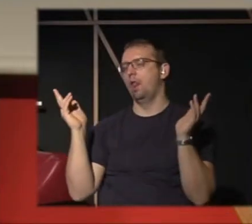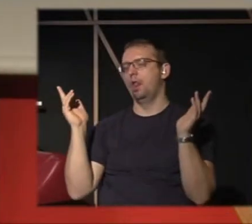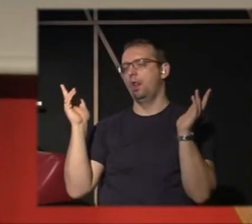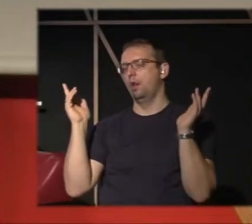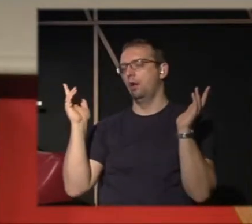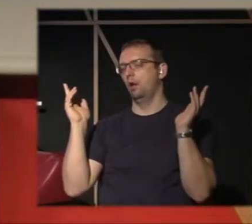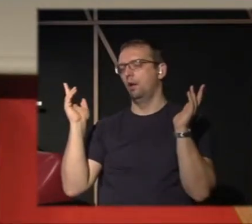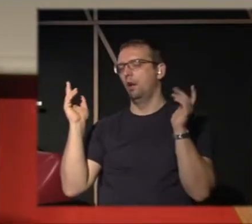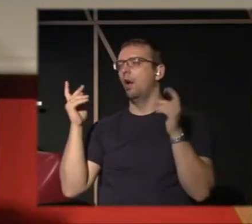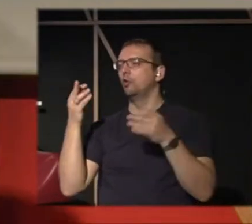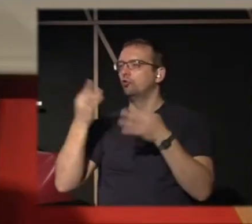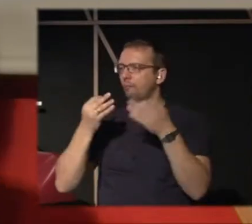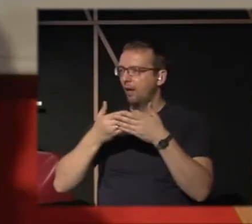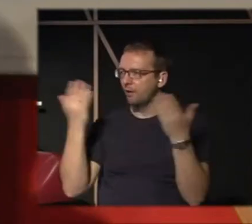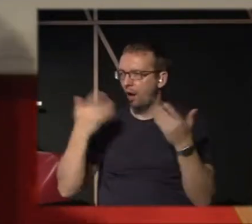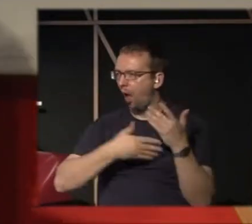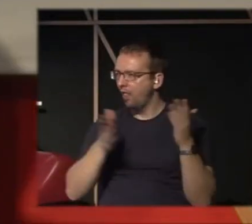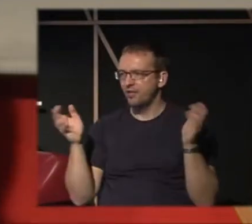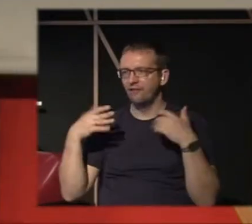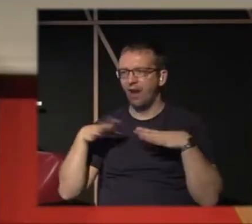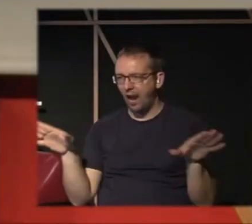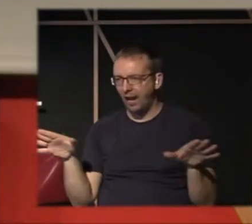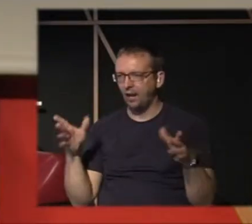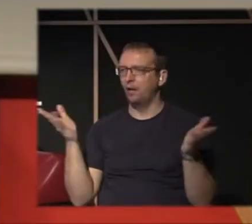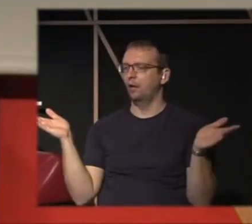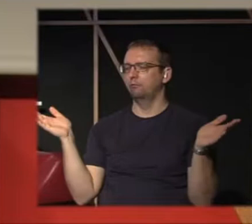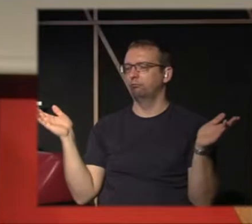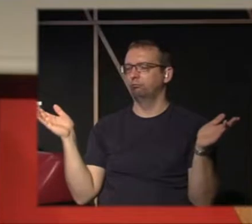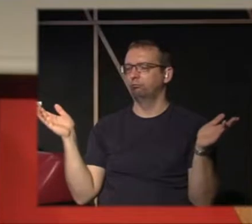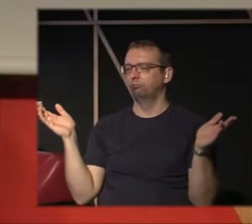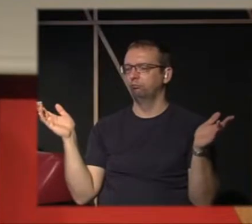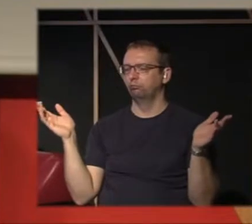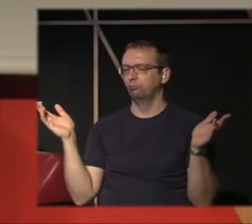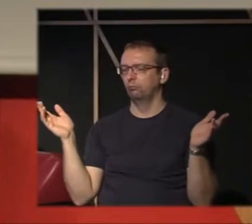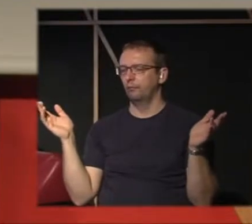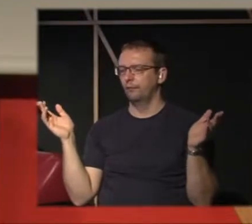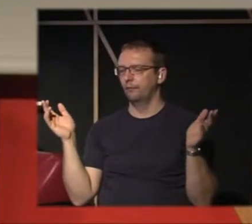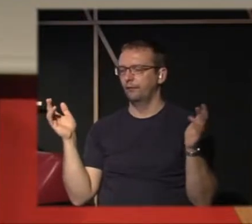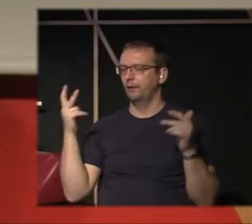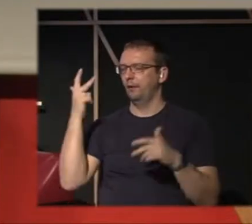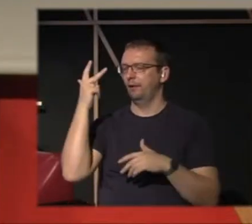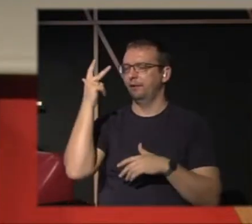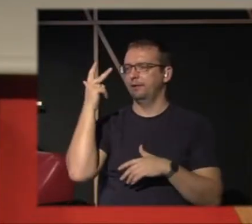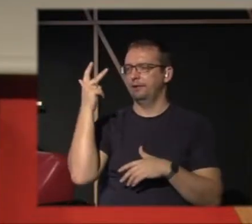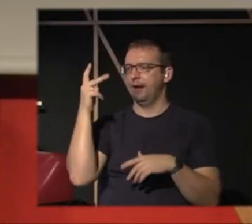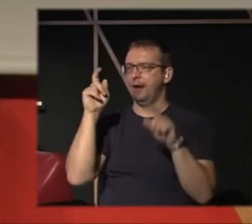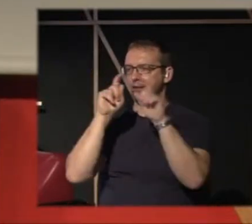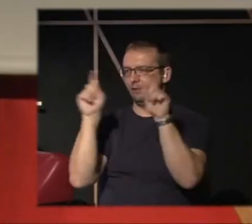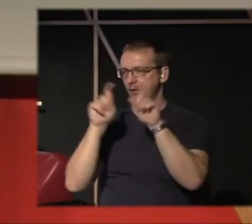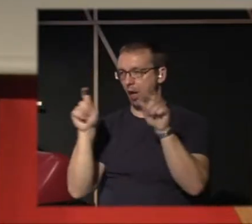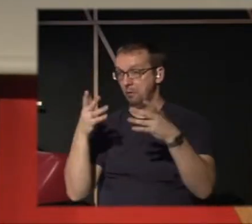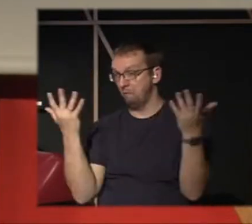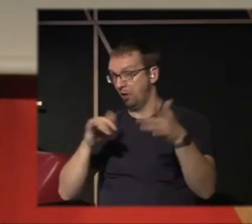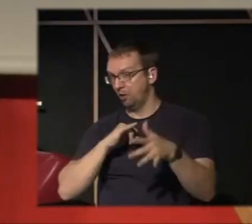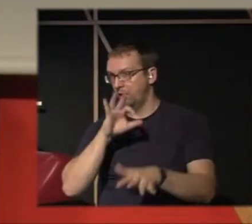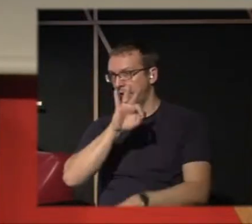These are 3 topics which may interest you. It's the green mobility